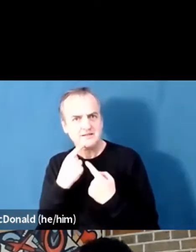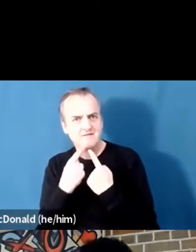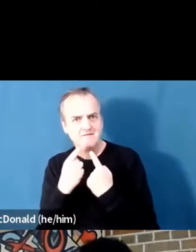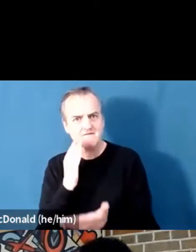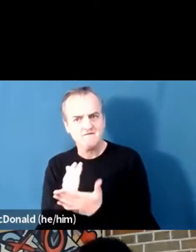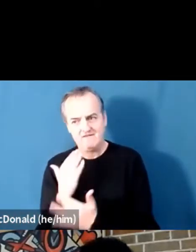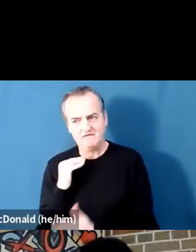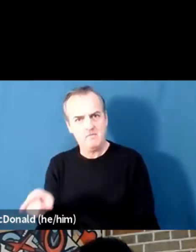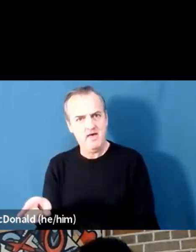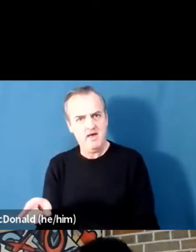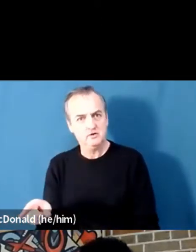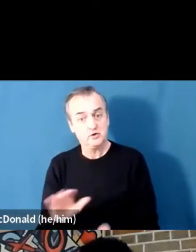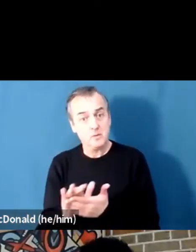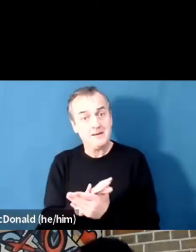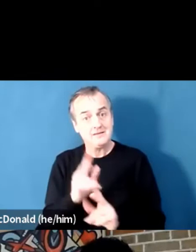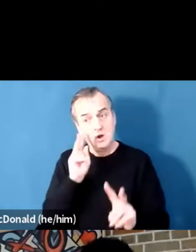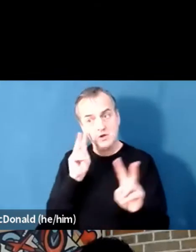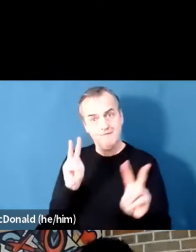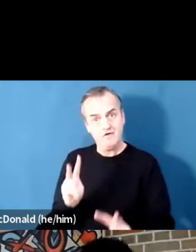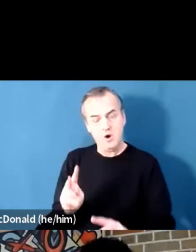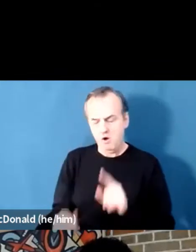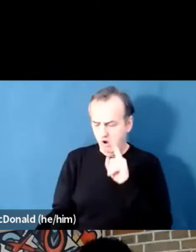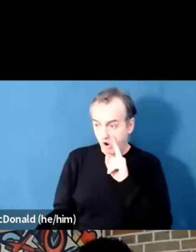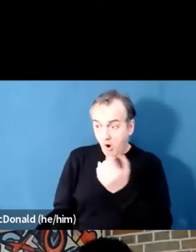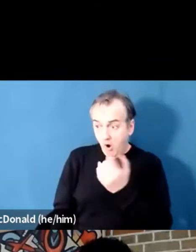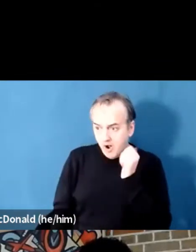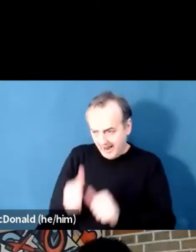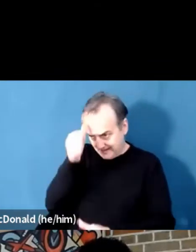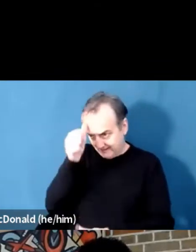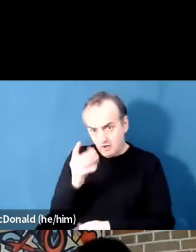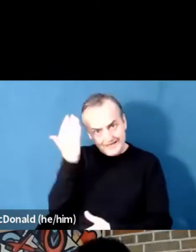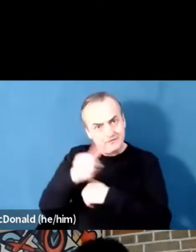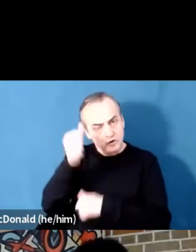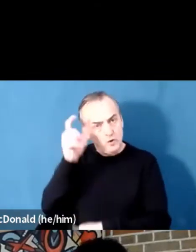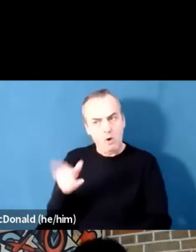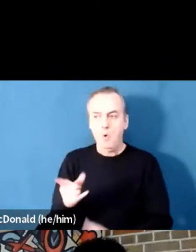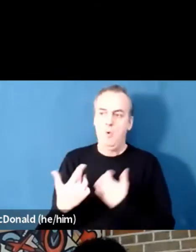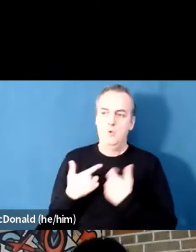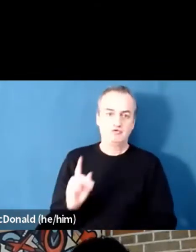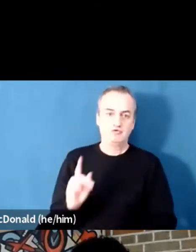us something that's surprising that only you could know about that place.